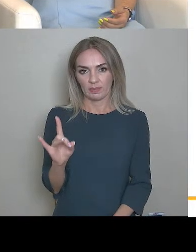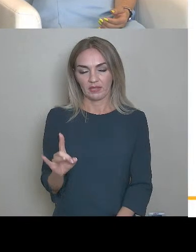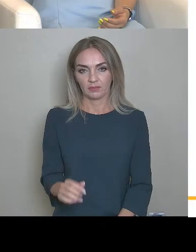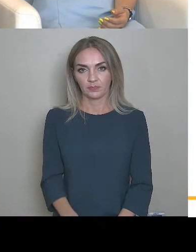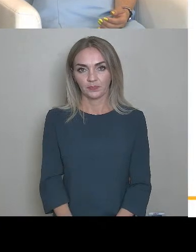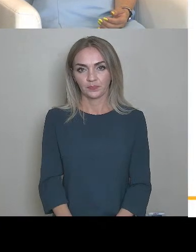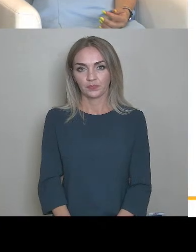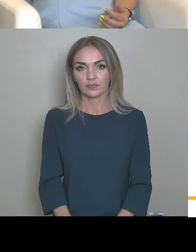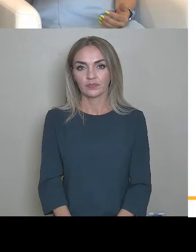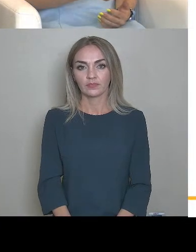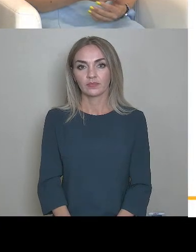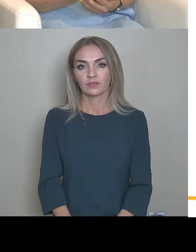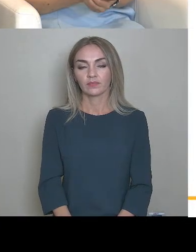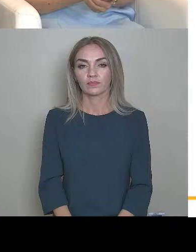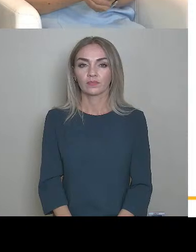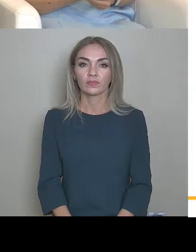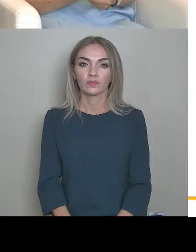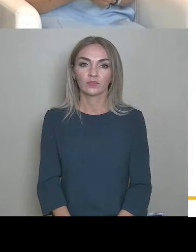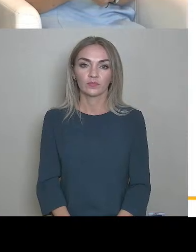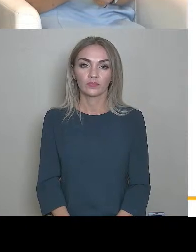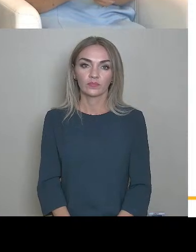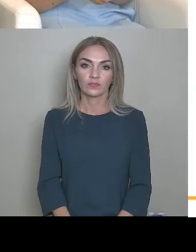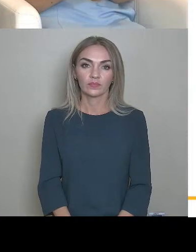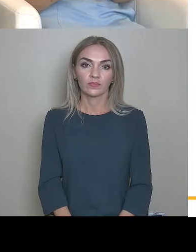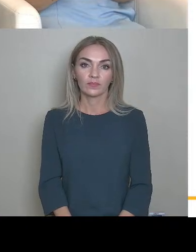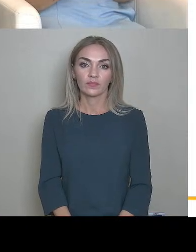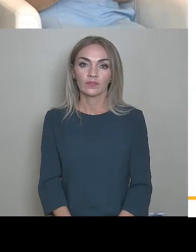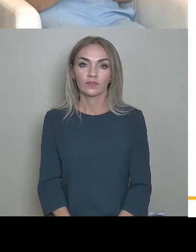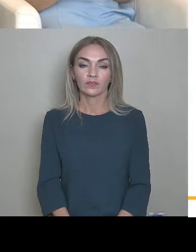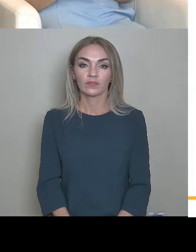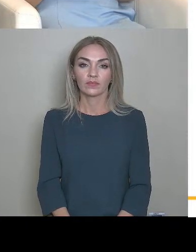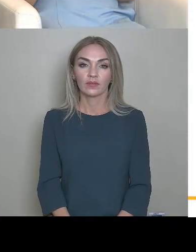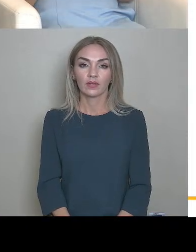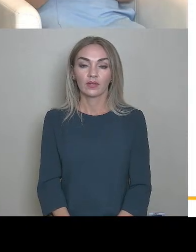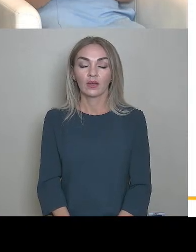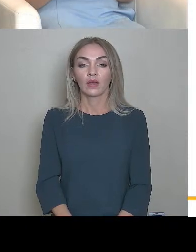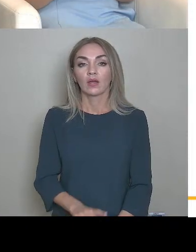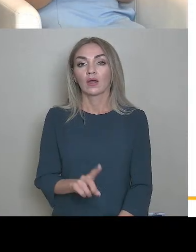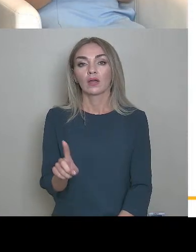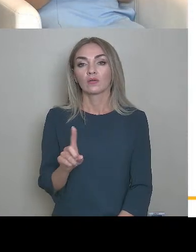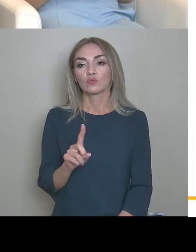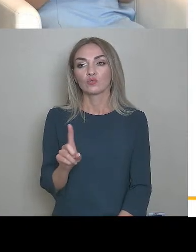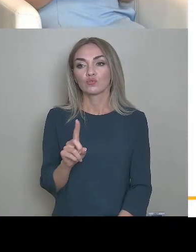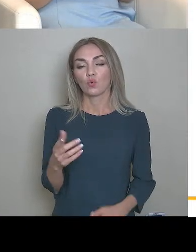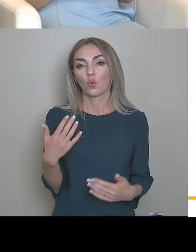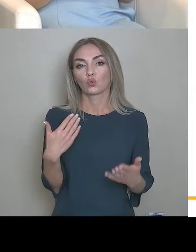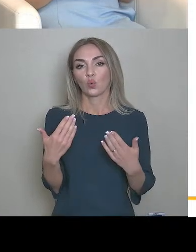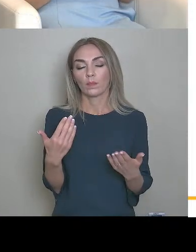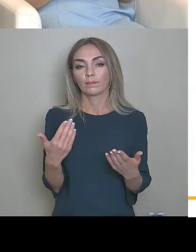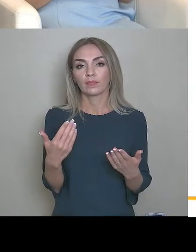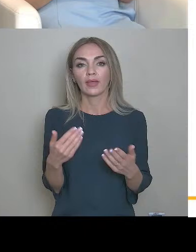explanation will be the one that Volodymyr offered in his comments.